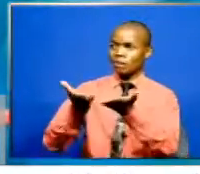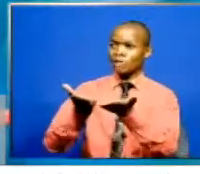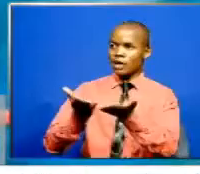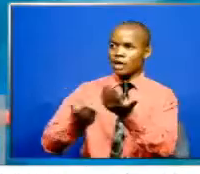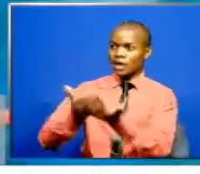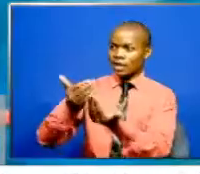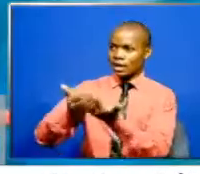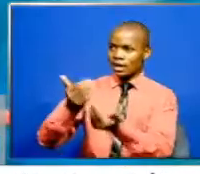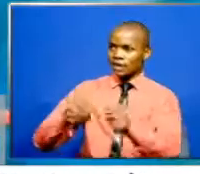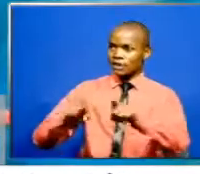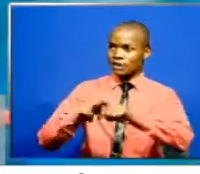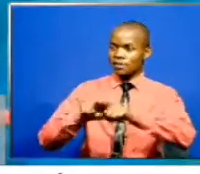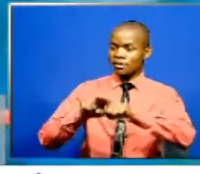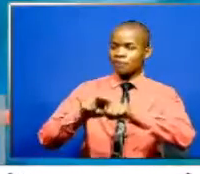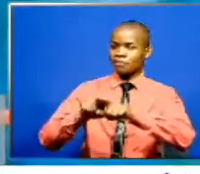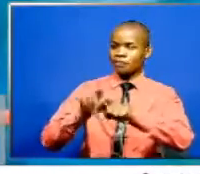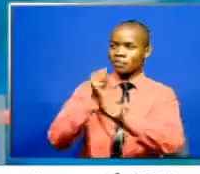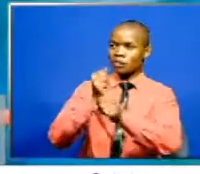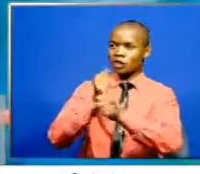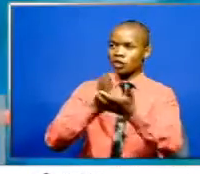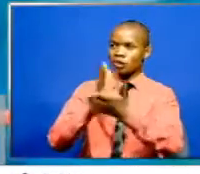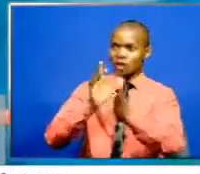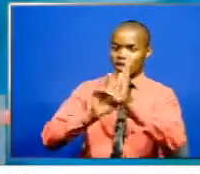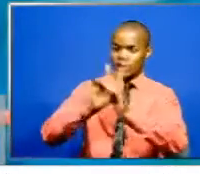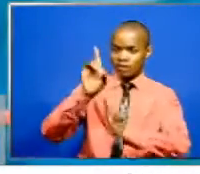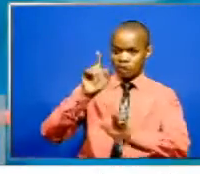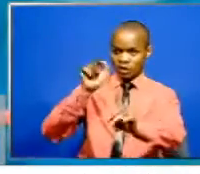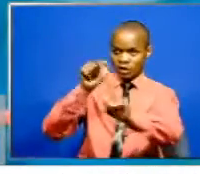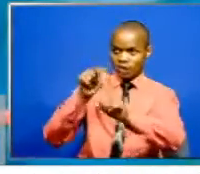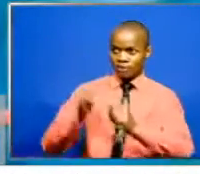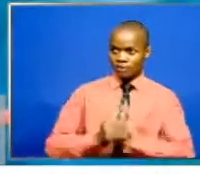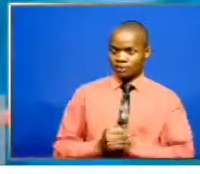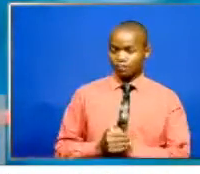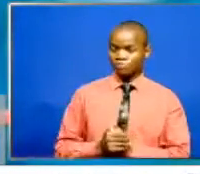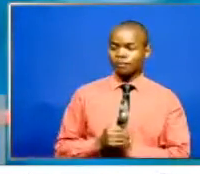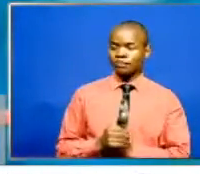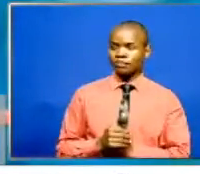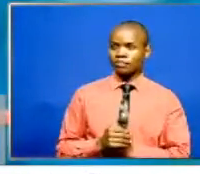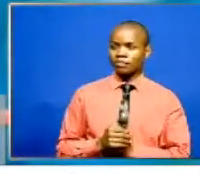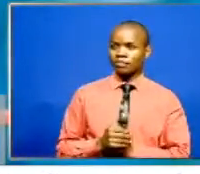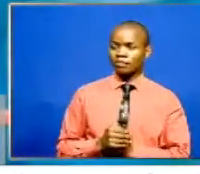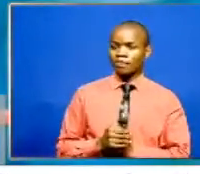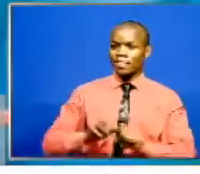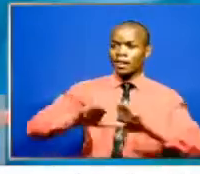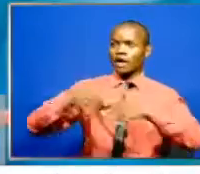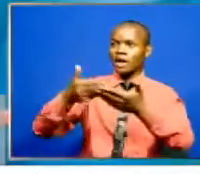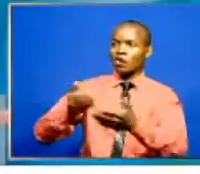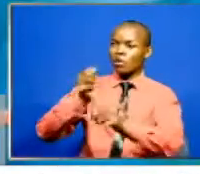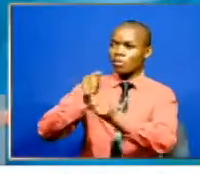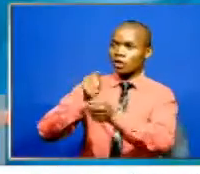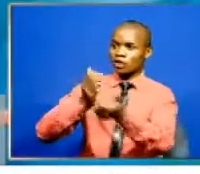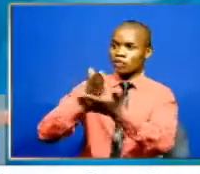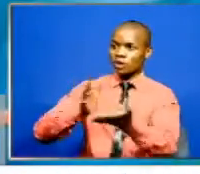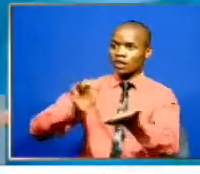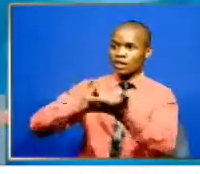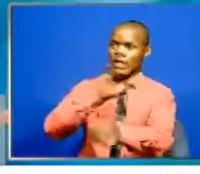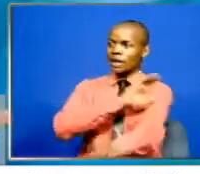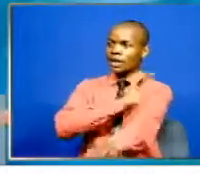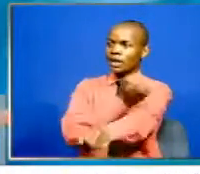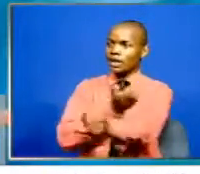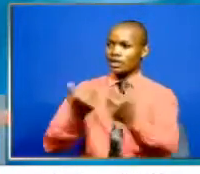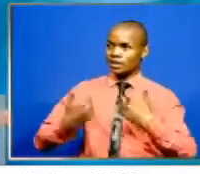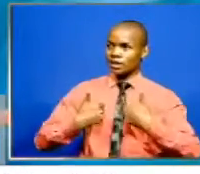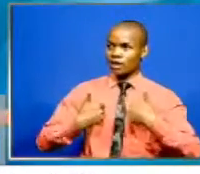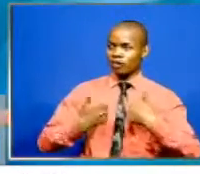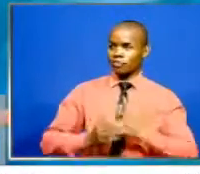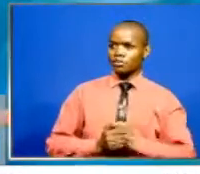environmental dimension of the Sustainable Development Goal, especially through promoting renewable energy. They are